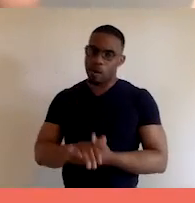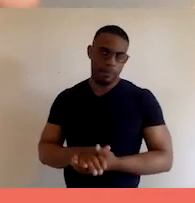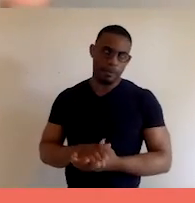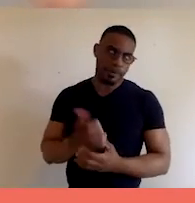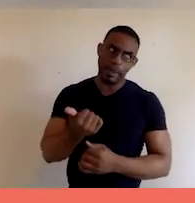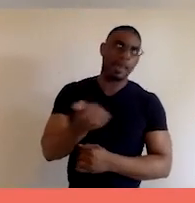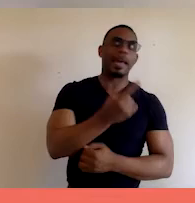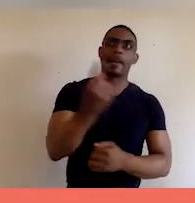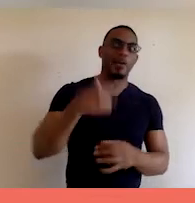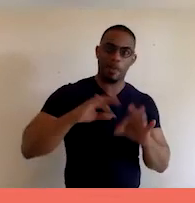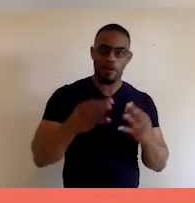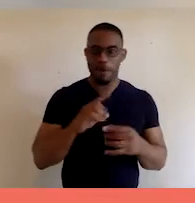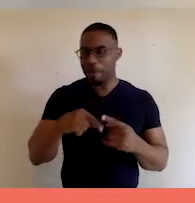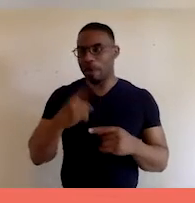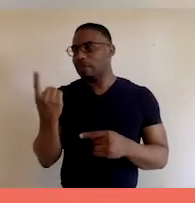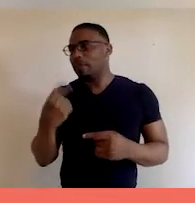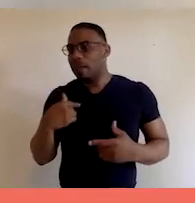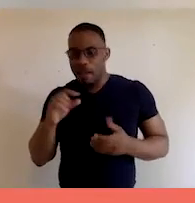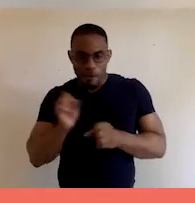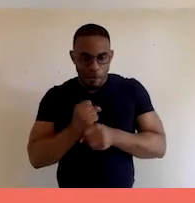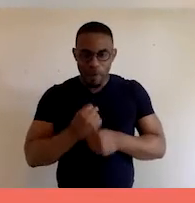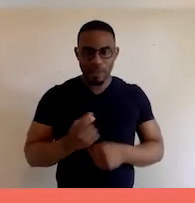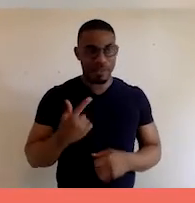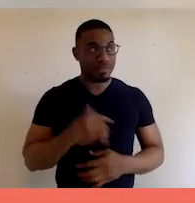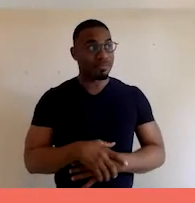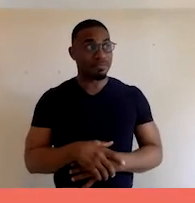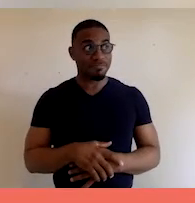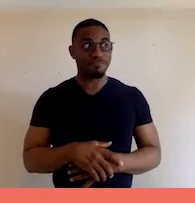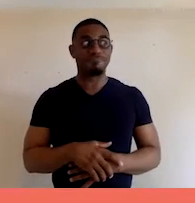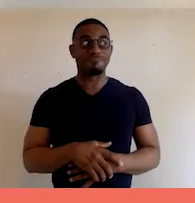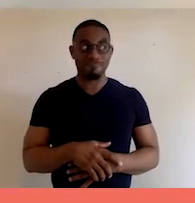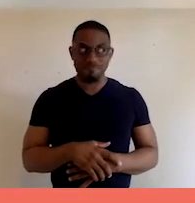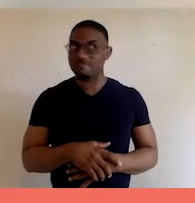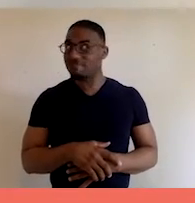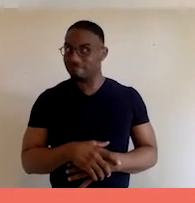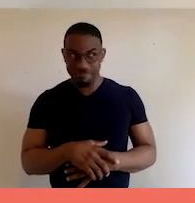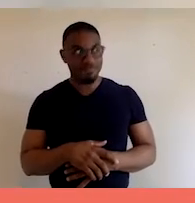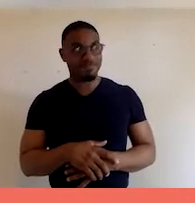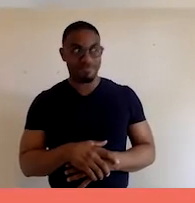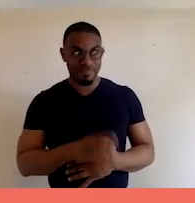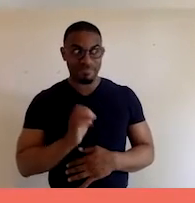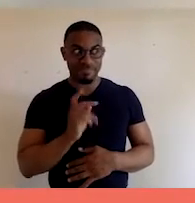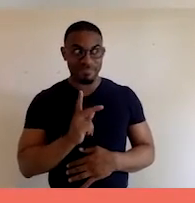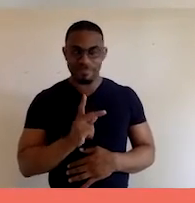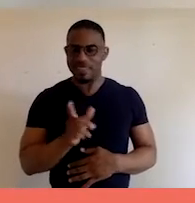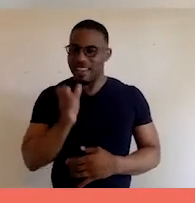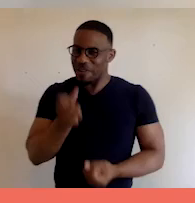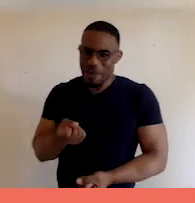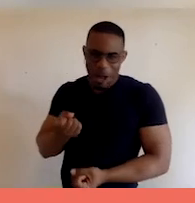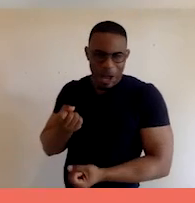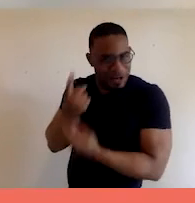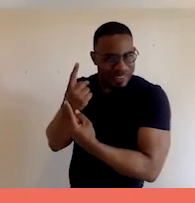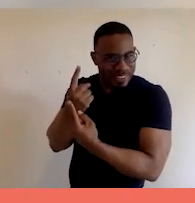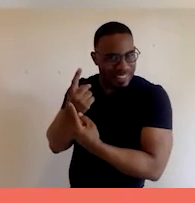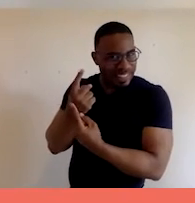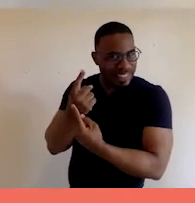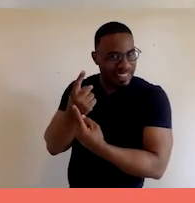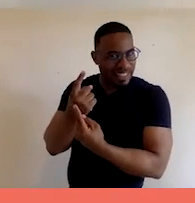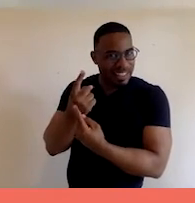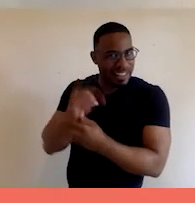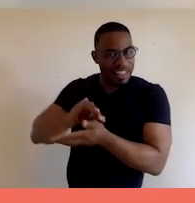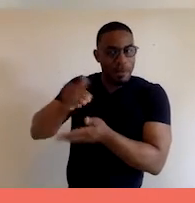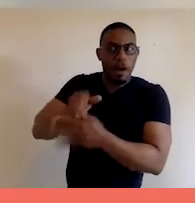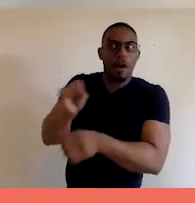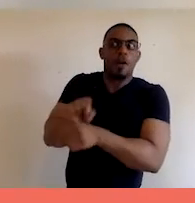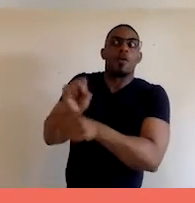anyone in my family about something that I've created, they just kind of look at it, okay, yeah. they don't understand the amount